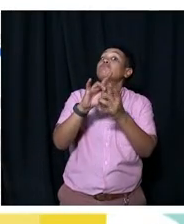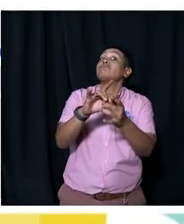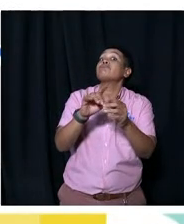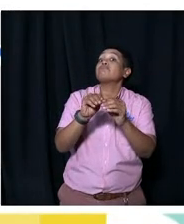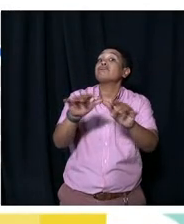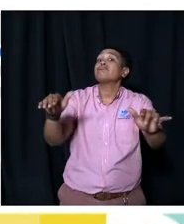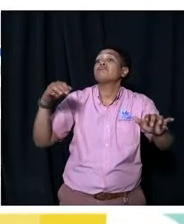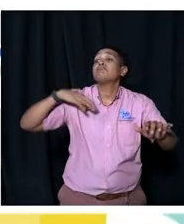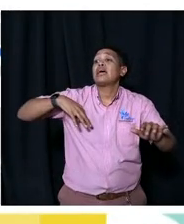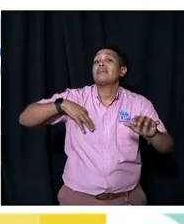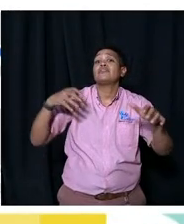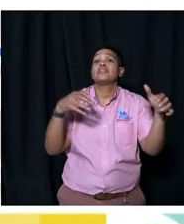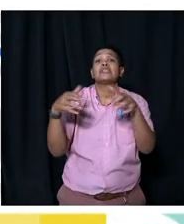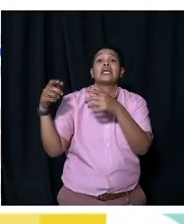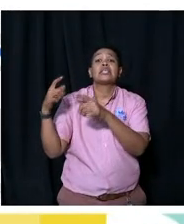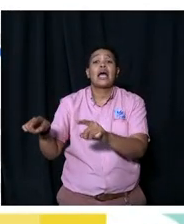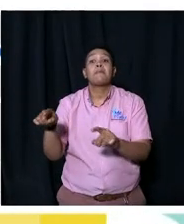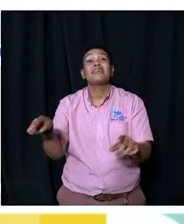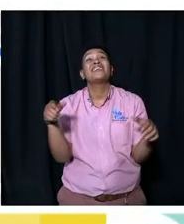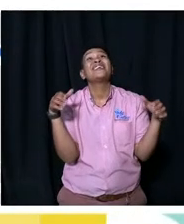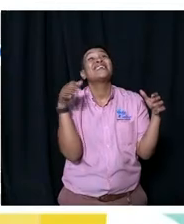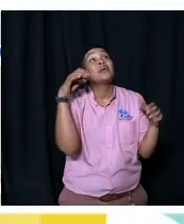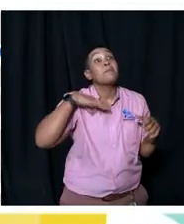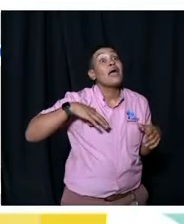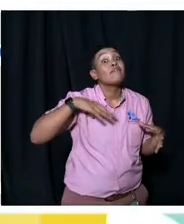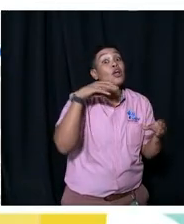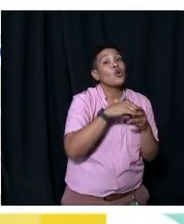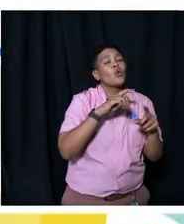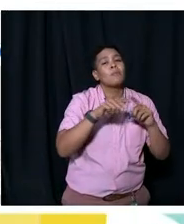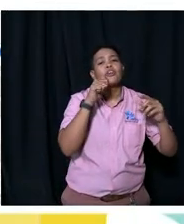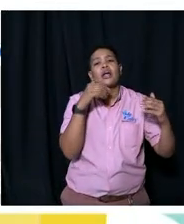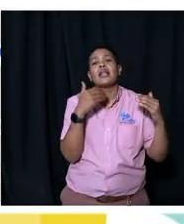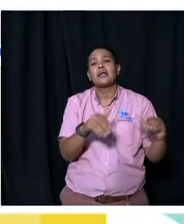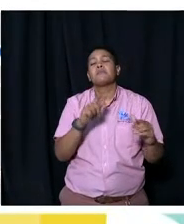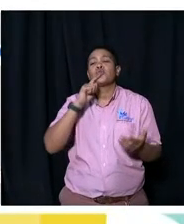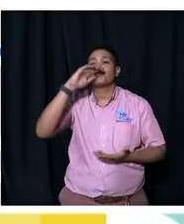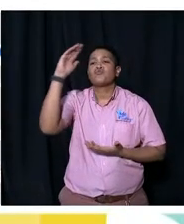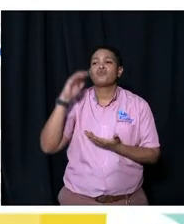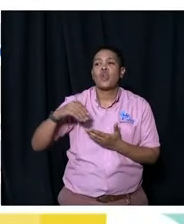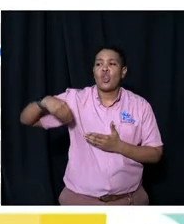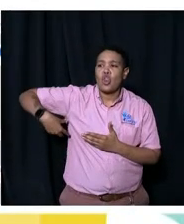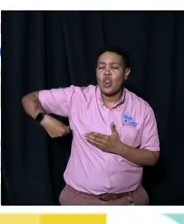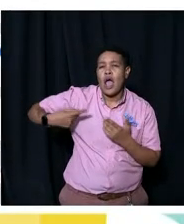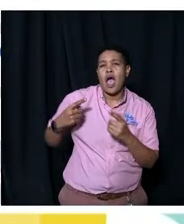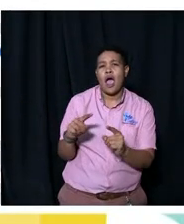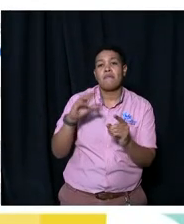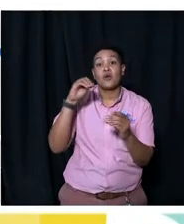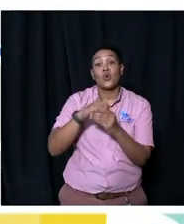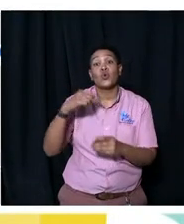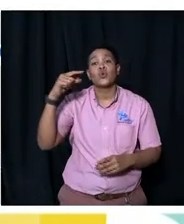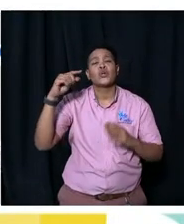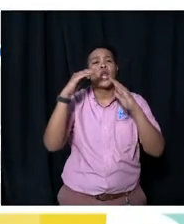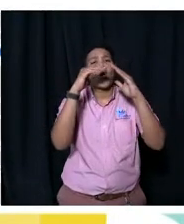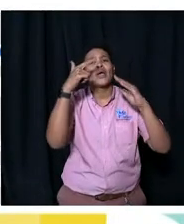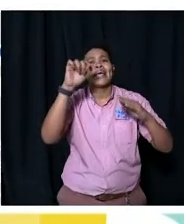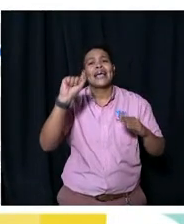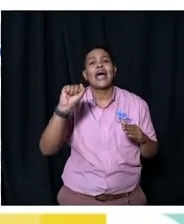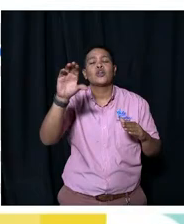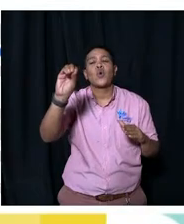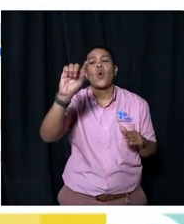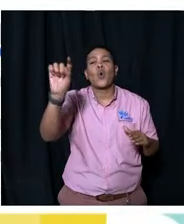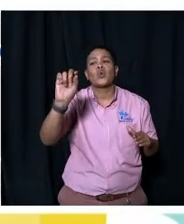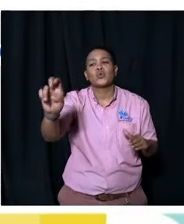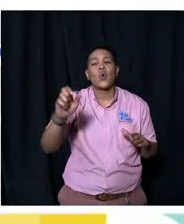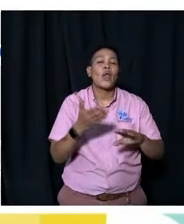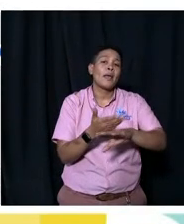And these co-benefits include, but are not limited to, reduction in harmful emissions, including greenhouse gases and ozone, improved